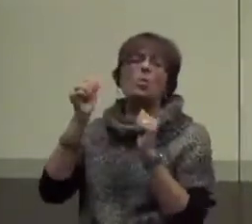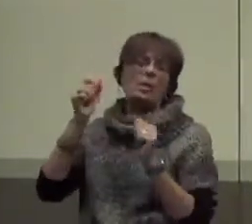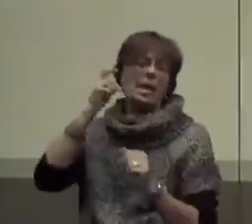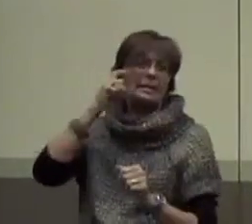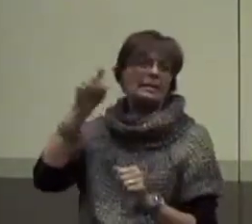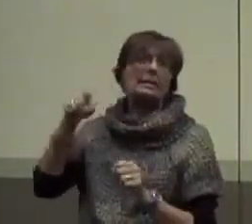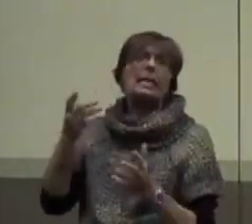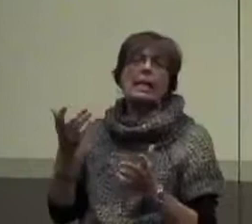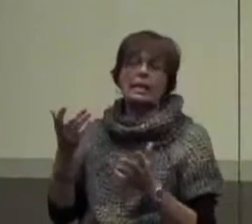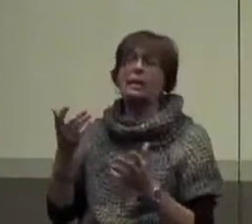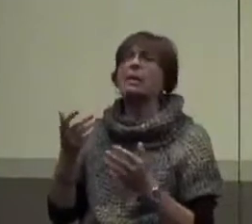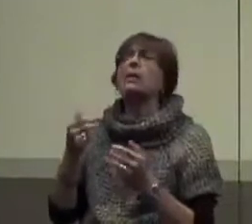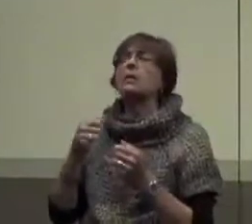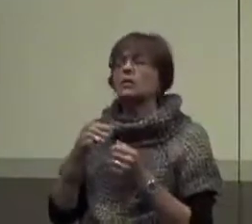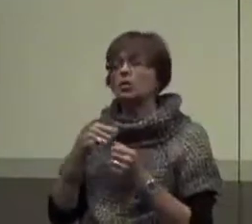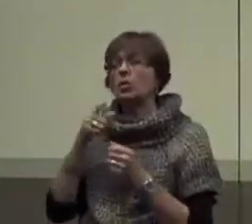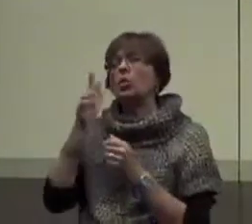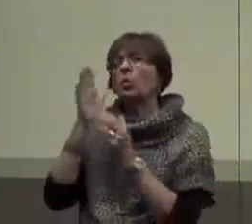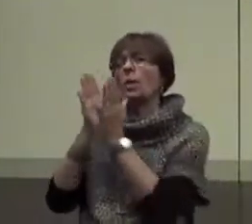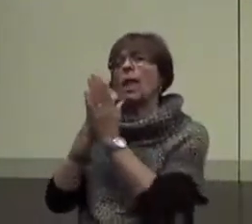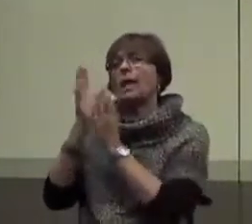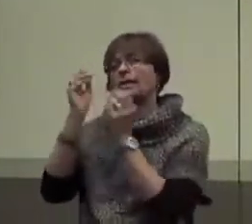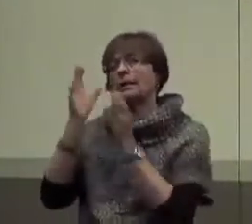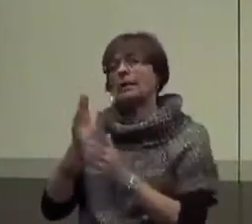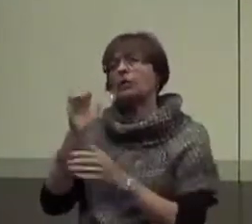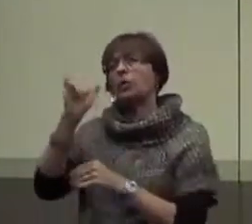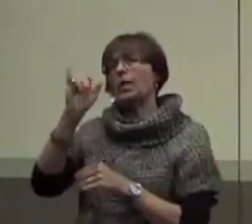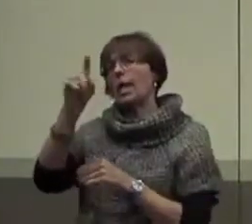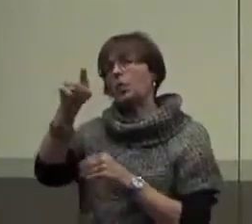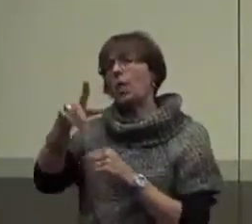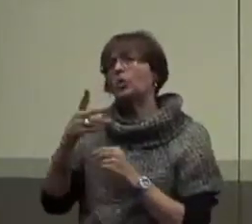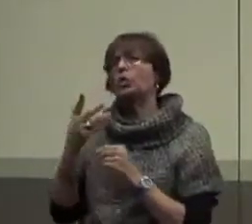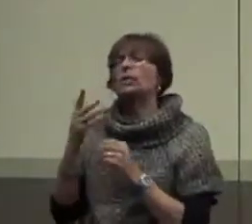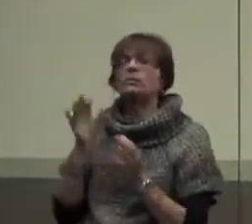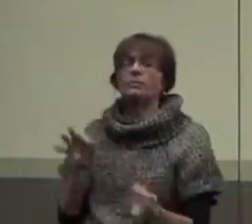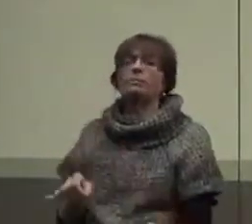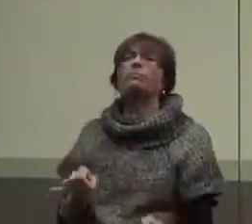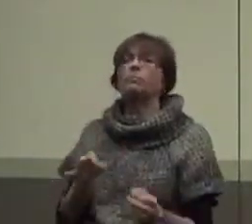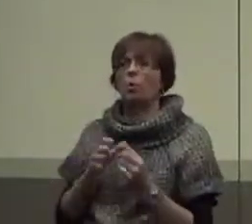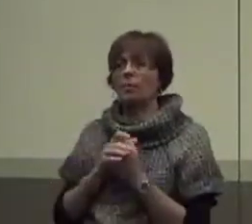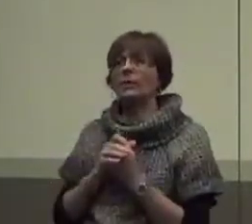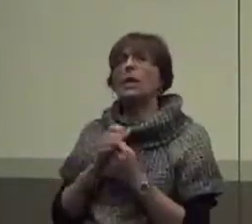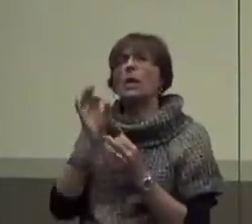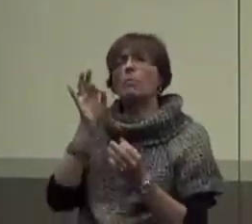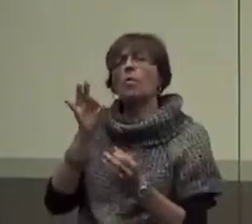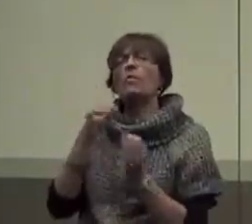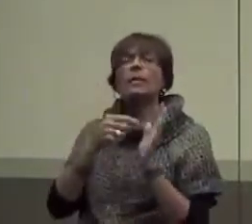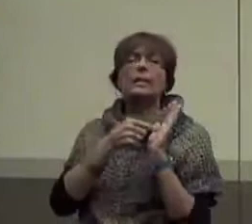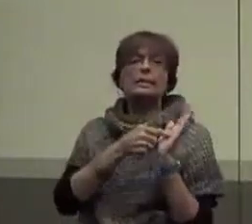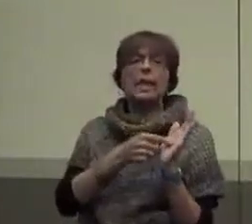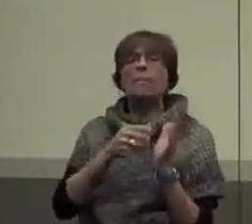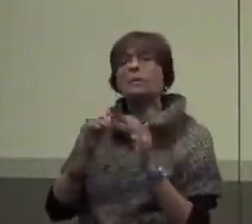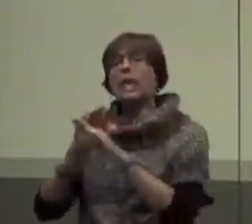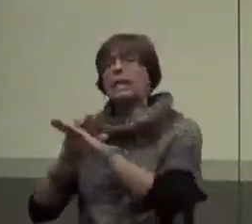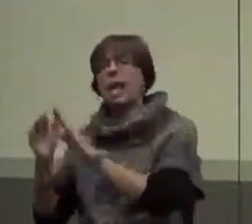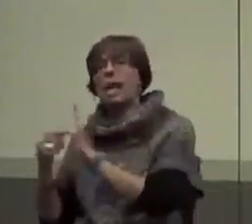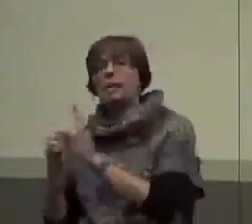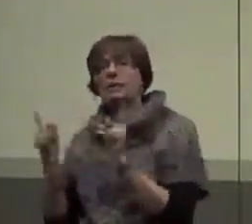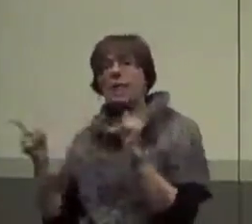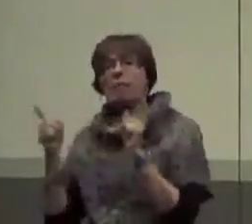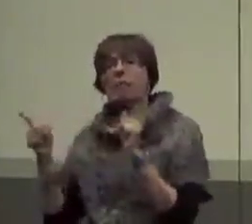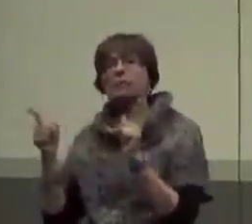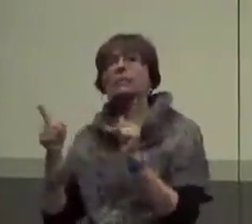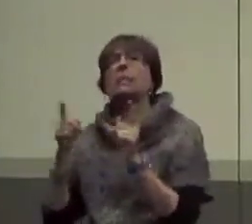right? And so good. So you're going to ask that teacher that question, right? So perfect. Examples and non-examples, are they defined